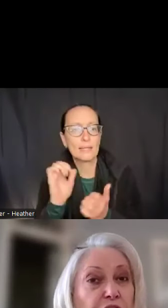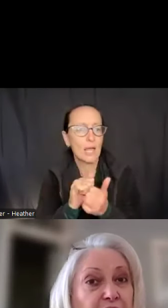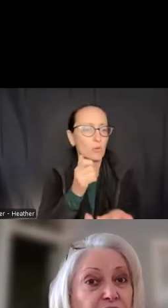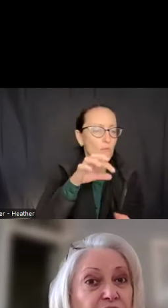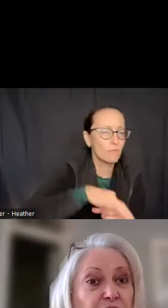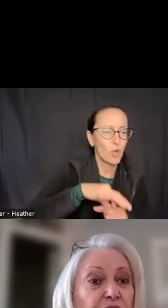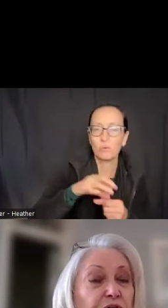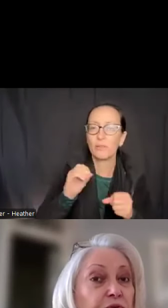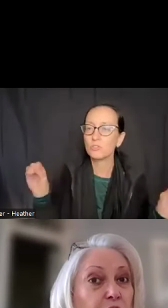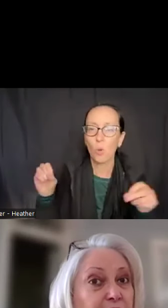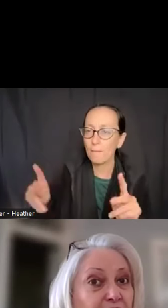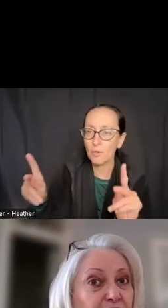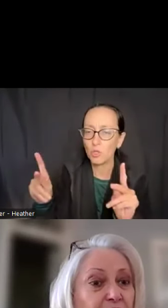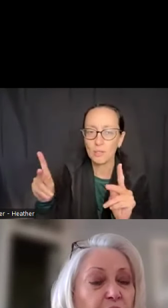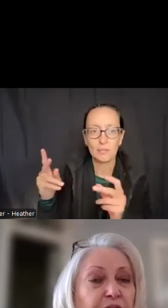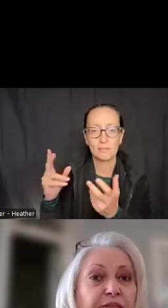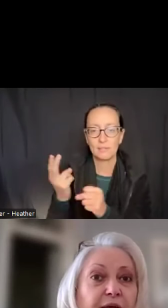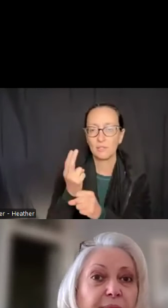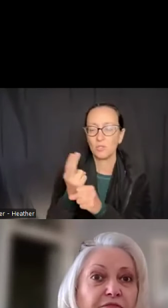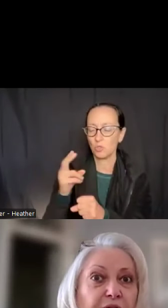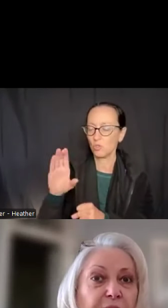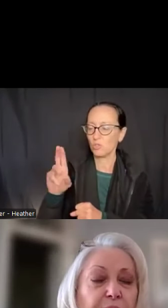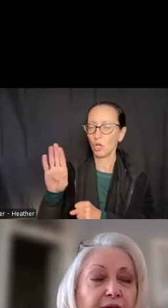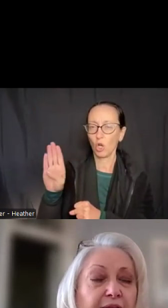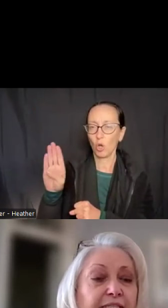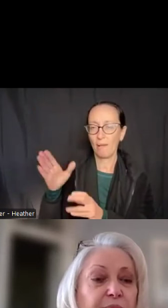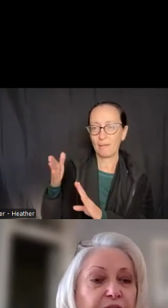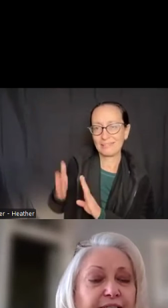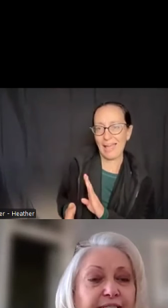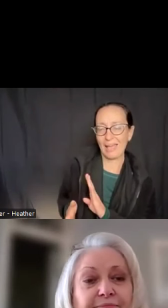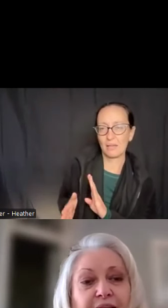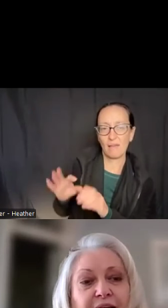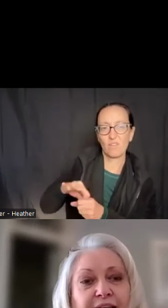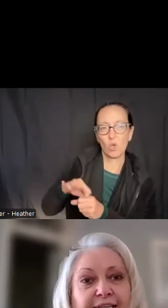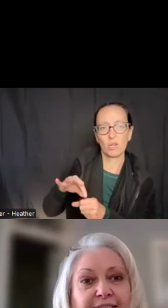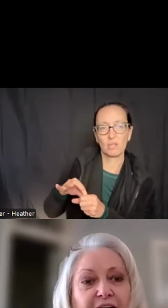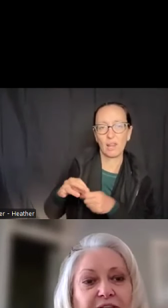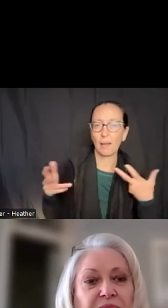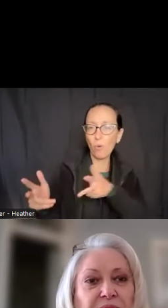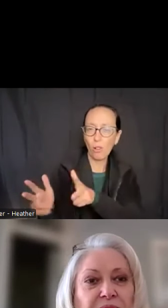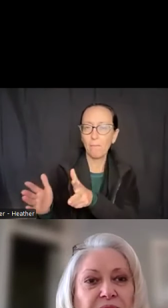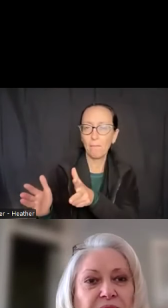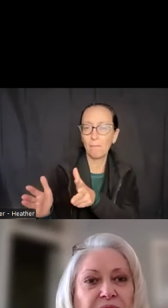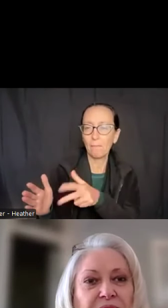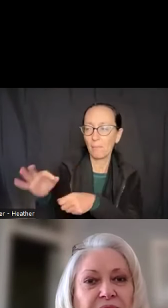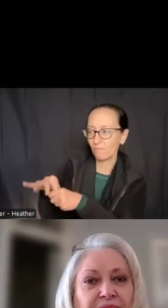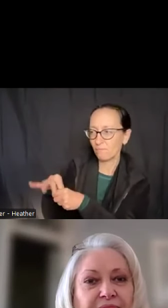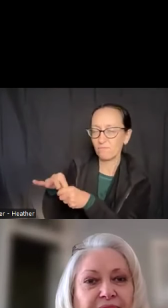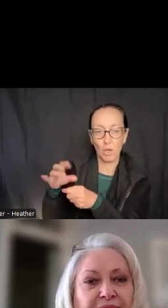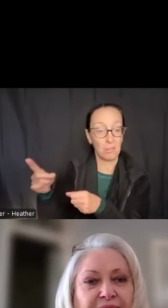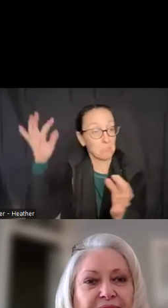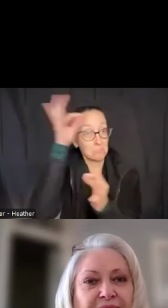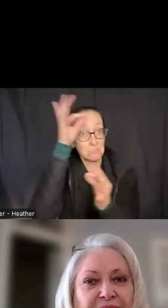given opportunities to use curbside voting or anything about voting and disabilities. Next slide.